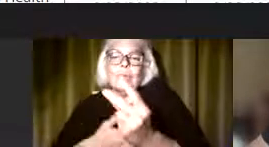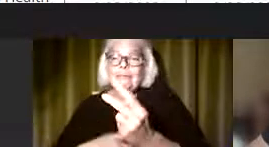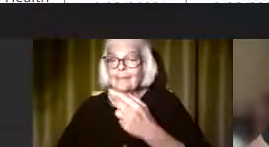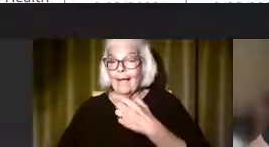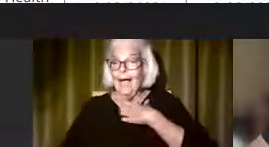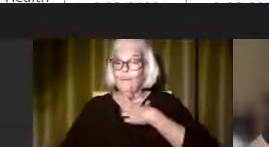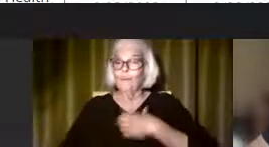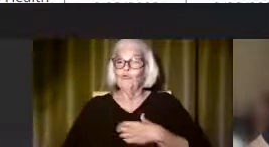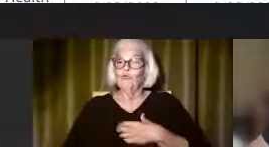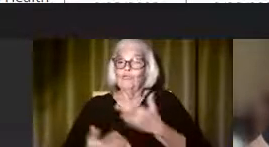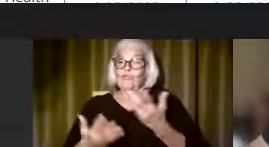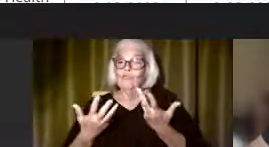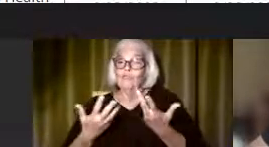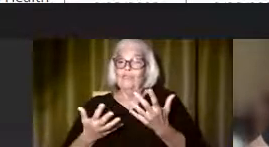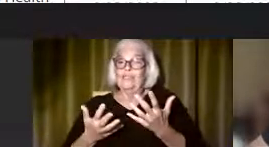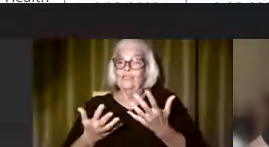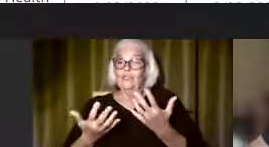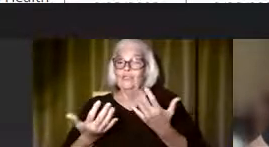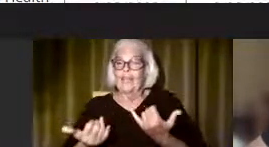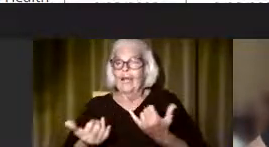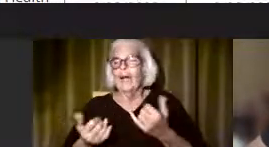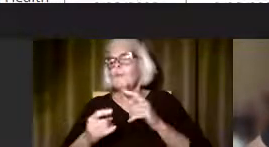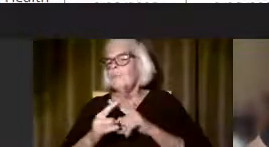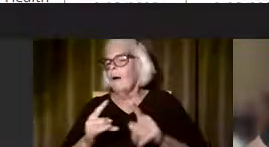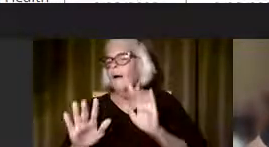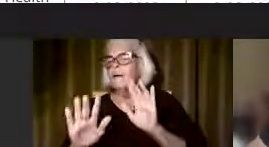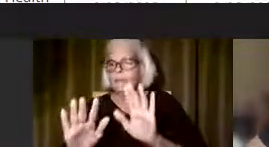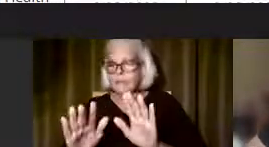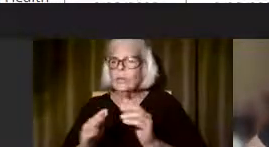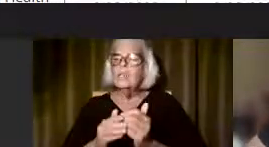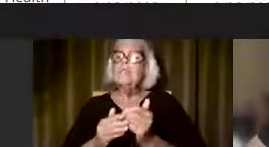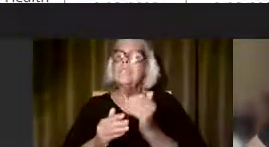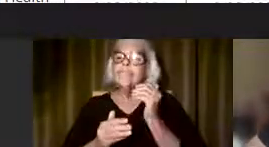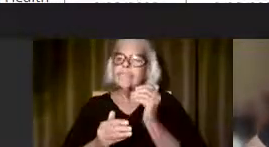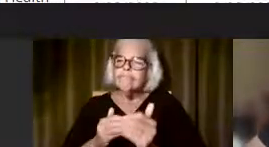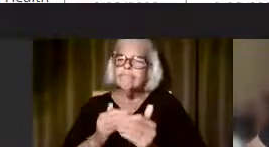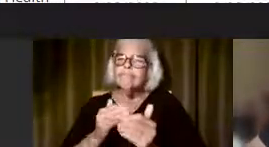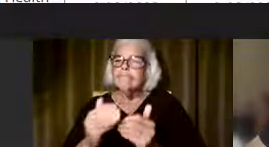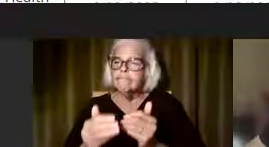as quickly but thoughtfully as possible.